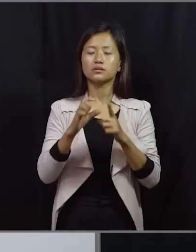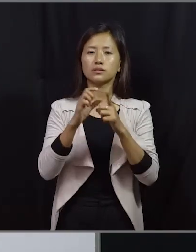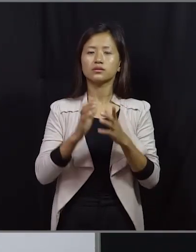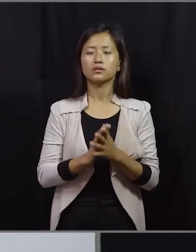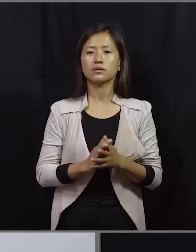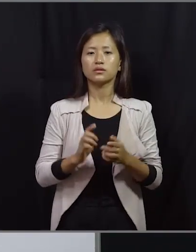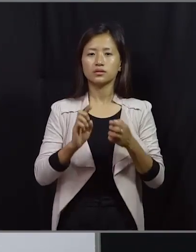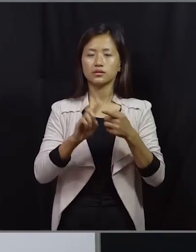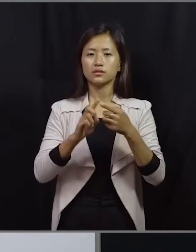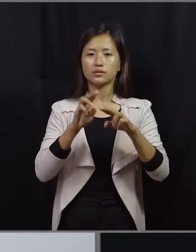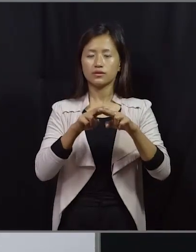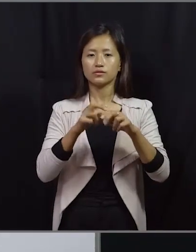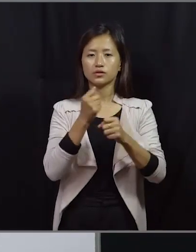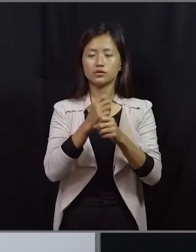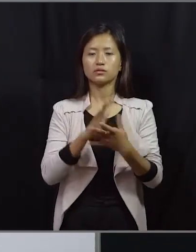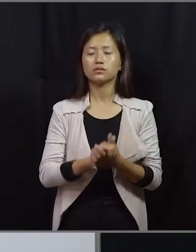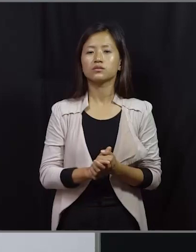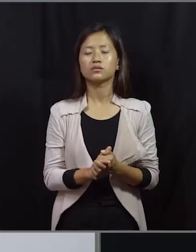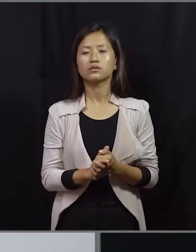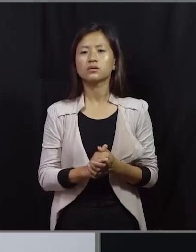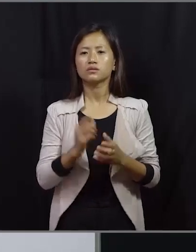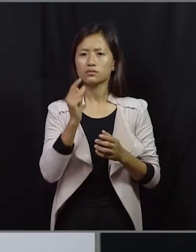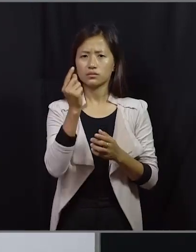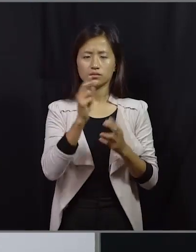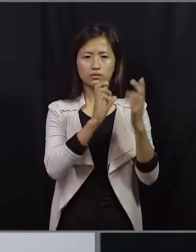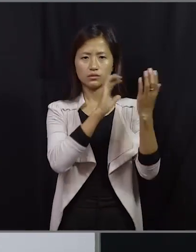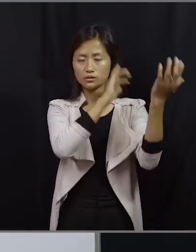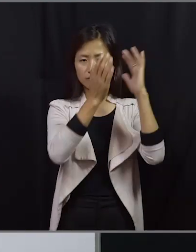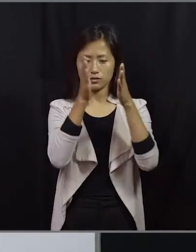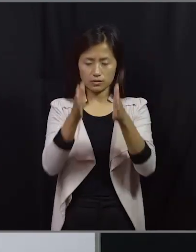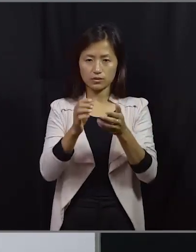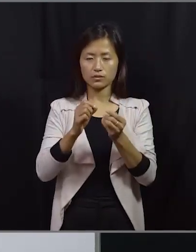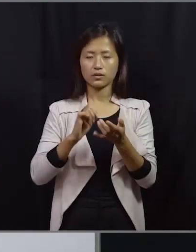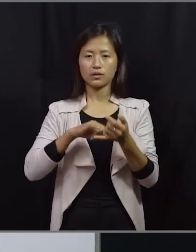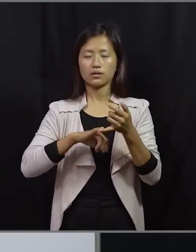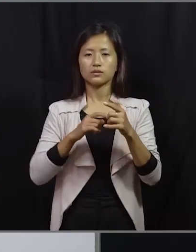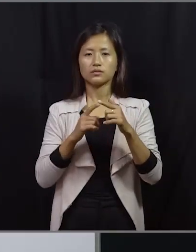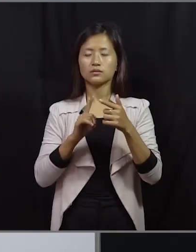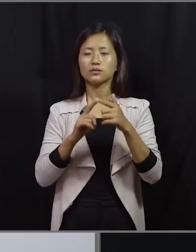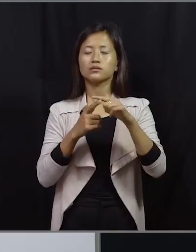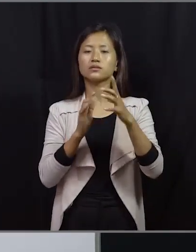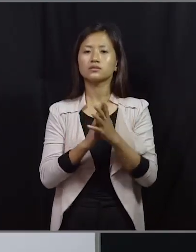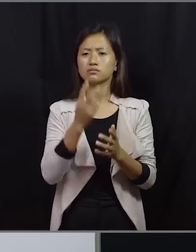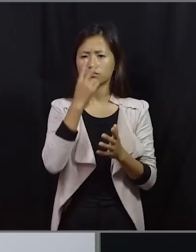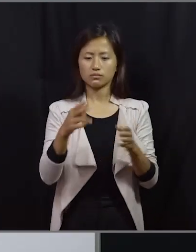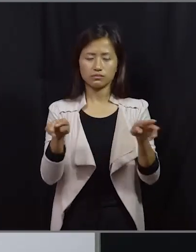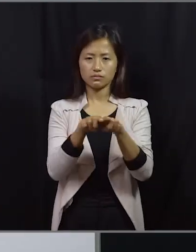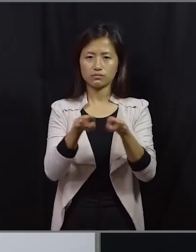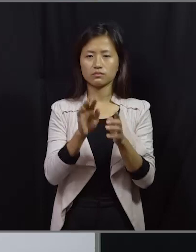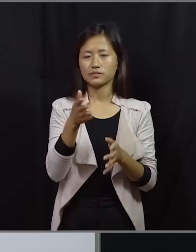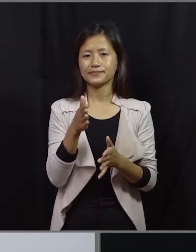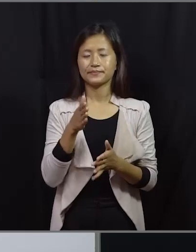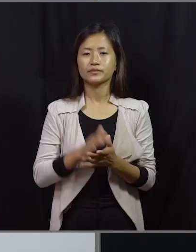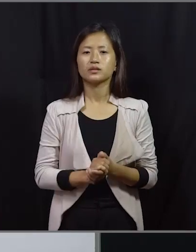D, E, F, G as the universal set. Yes or no? Because it is not defined in the same context. Therefore, but in